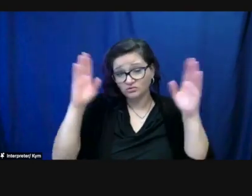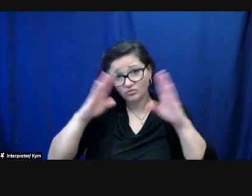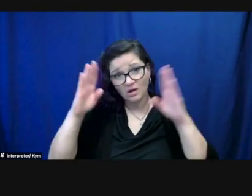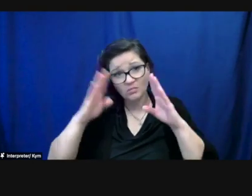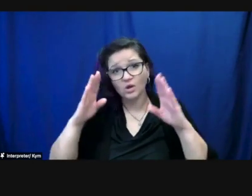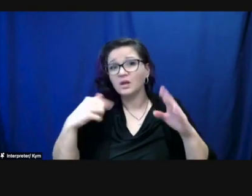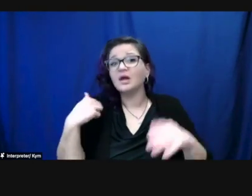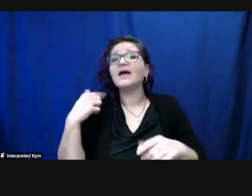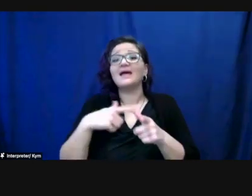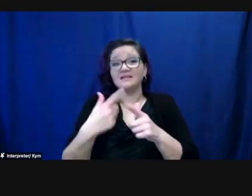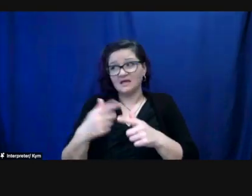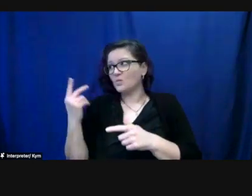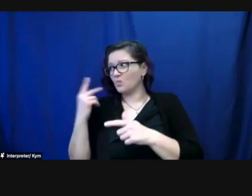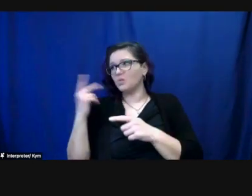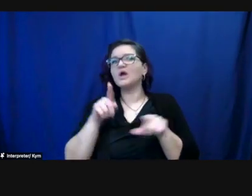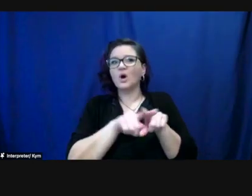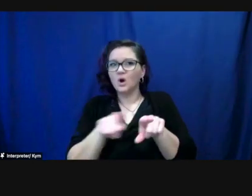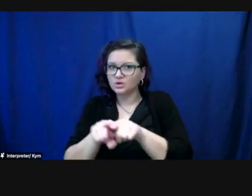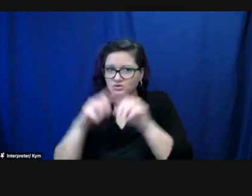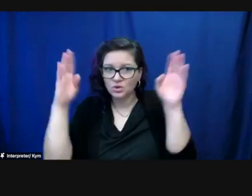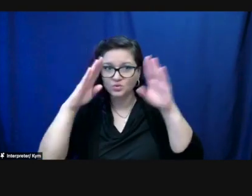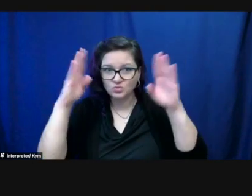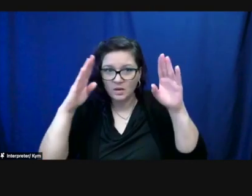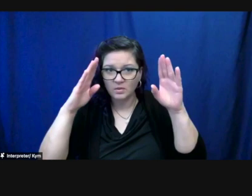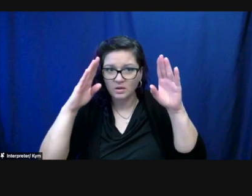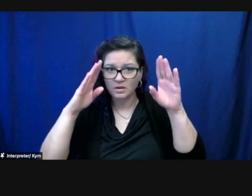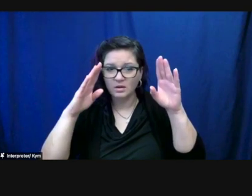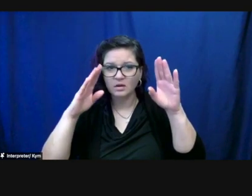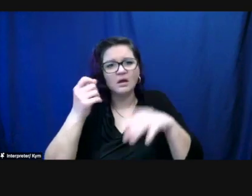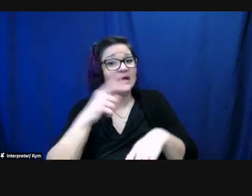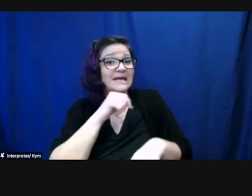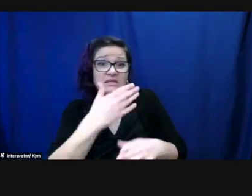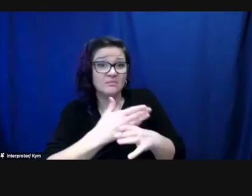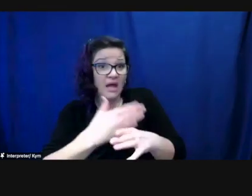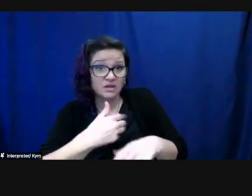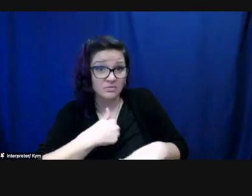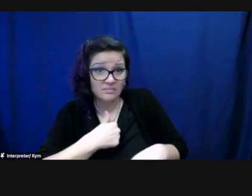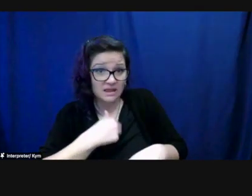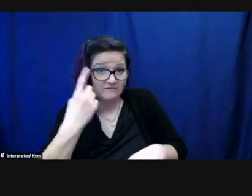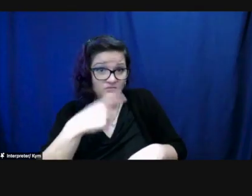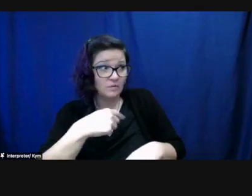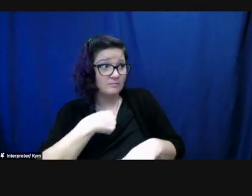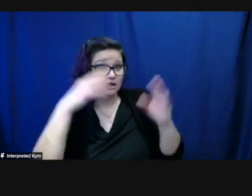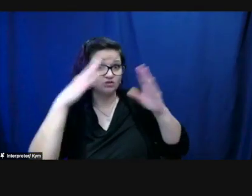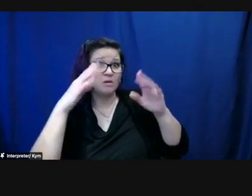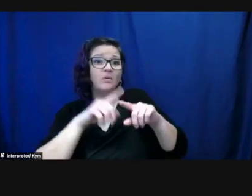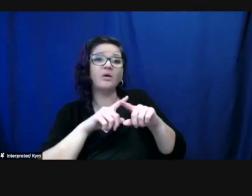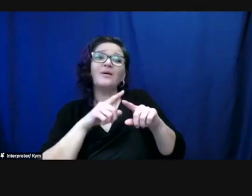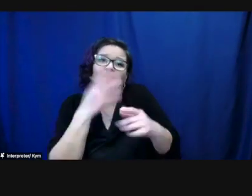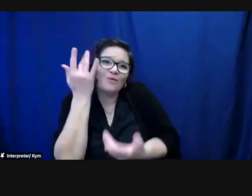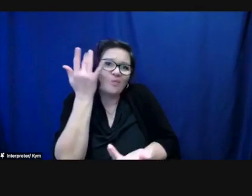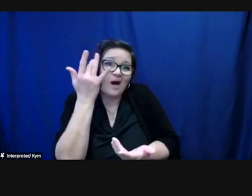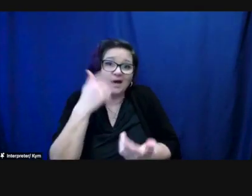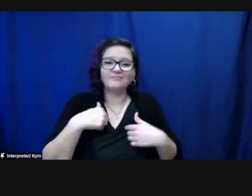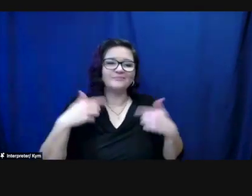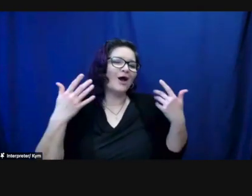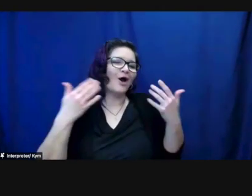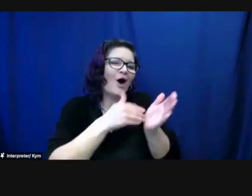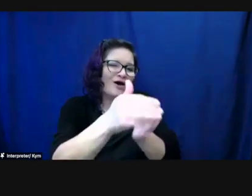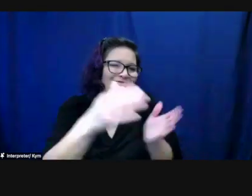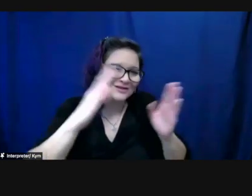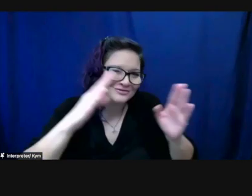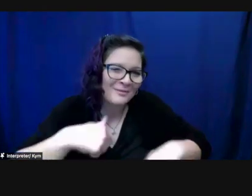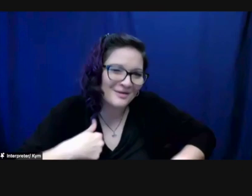and we're going to get in trouble. Now, it didn't bother me that I was going to get in trouble because I was in trouble a lot in